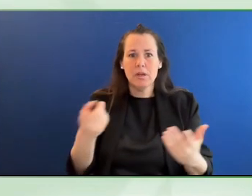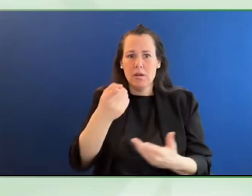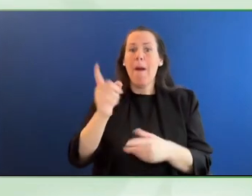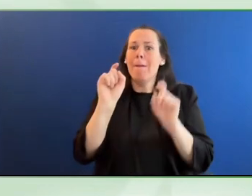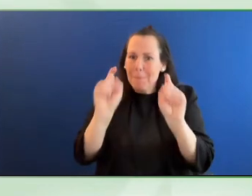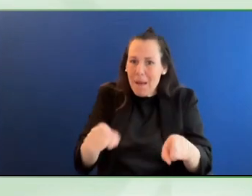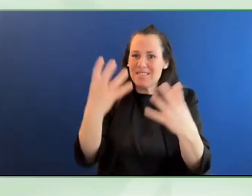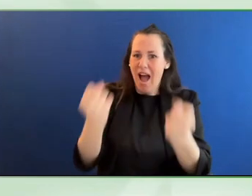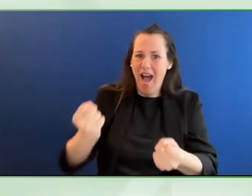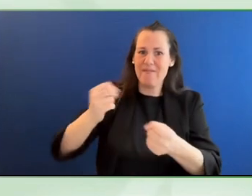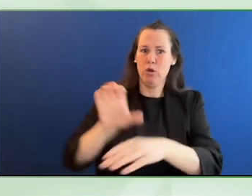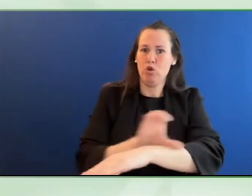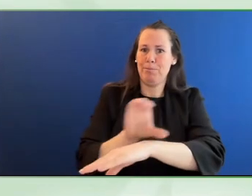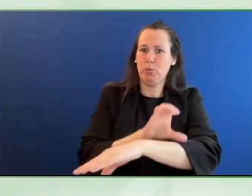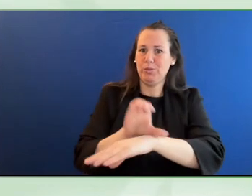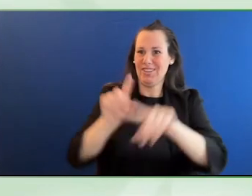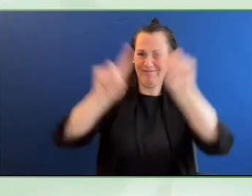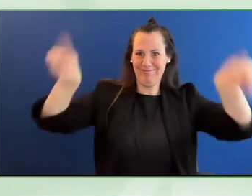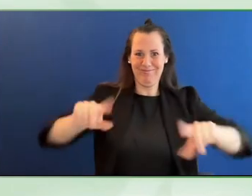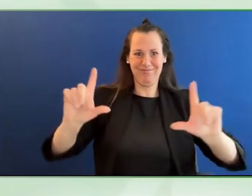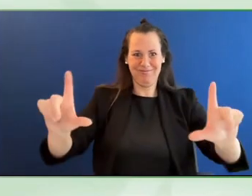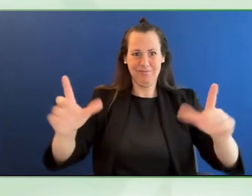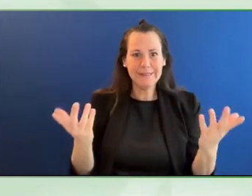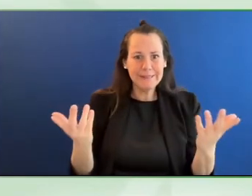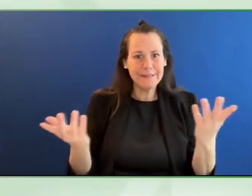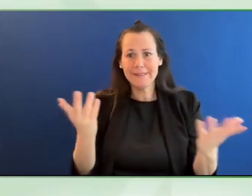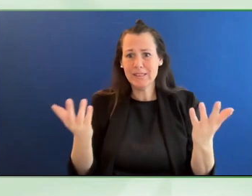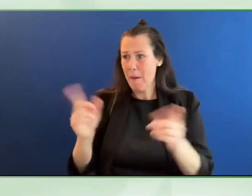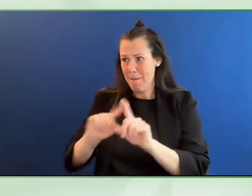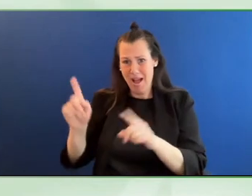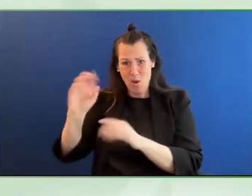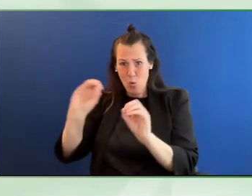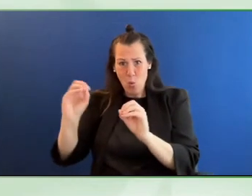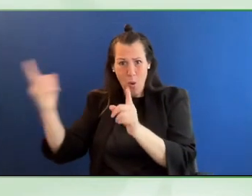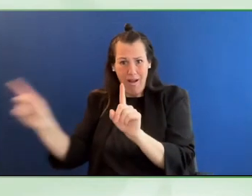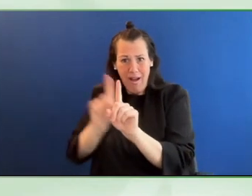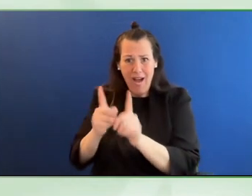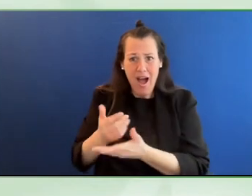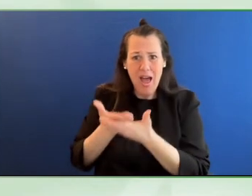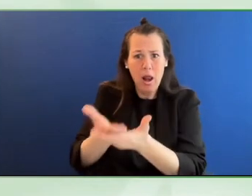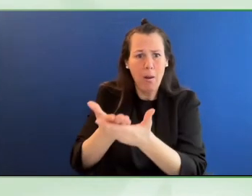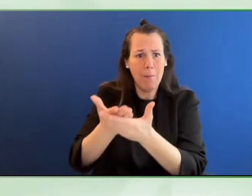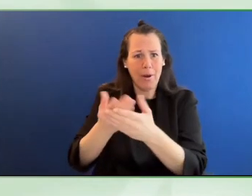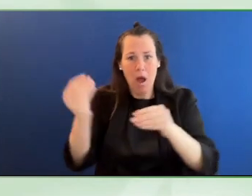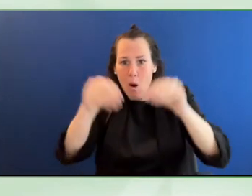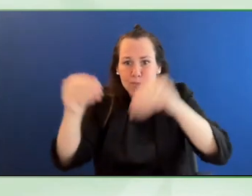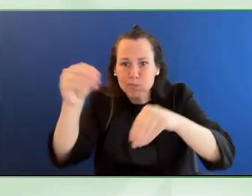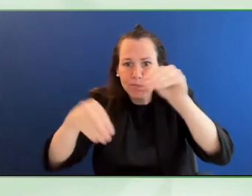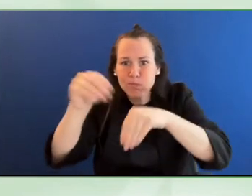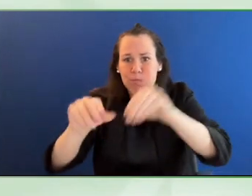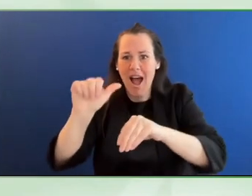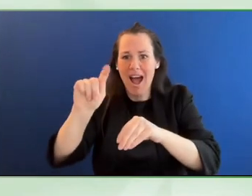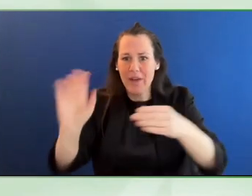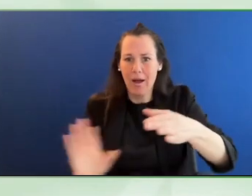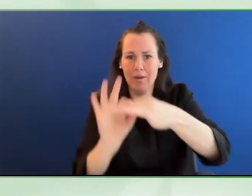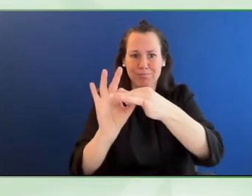can, any computer in the classroom, any computer in any classroom in any school, and you sit down and your AT shows up